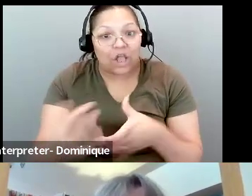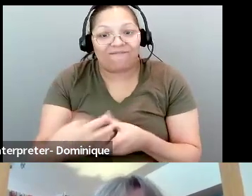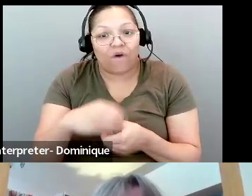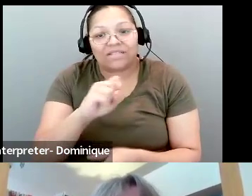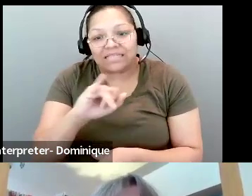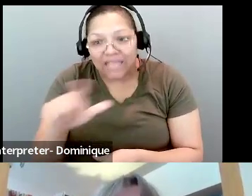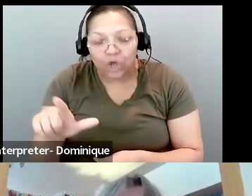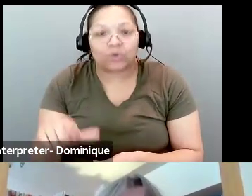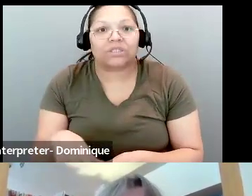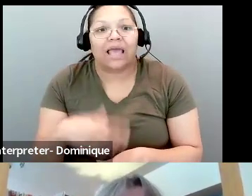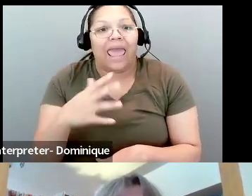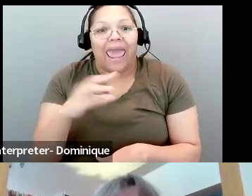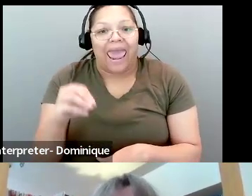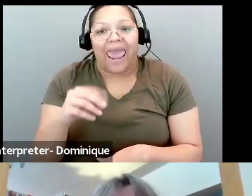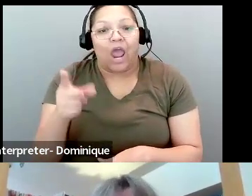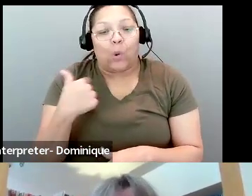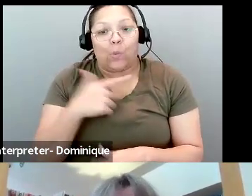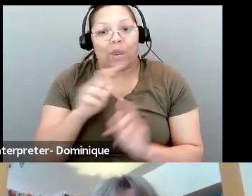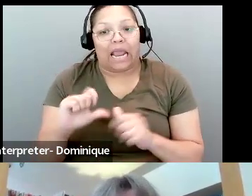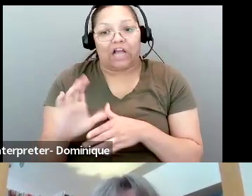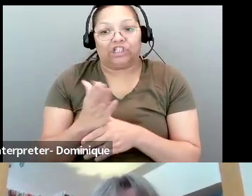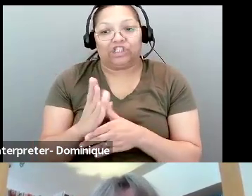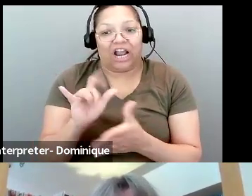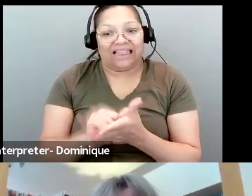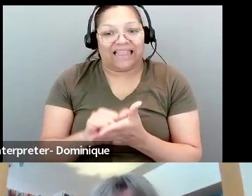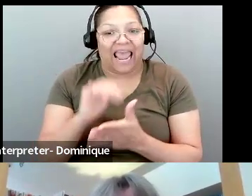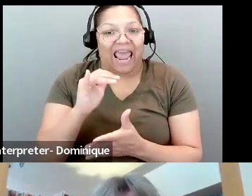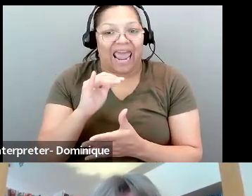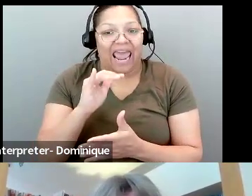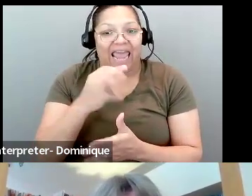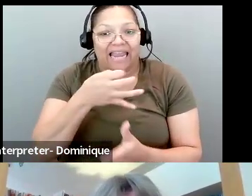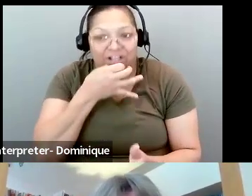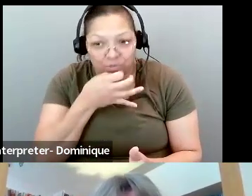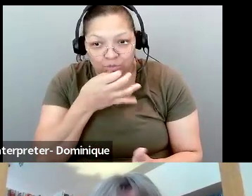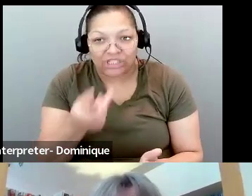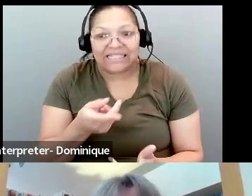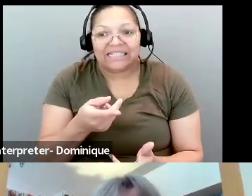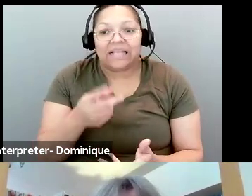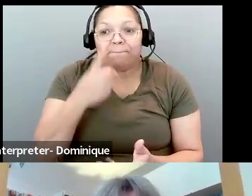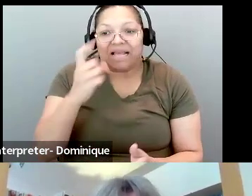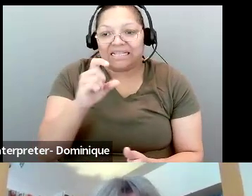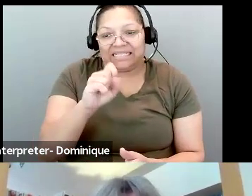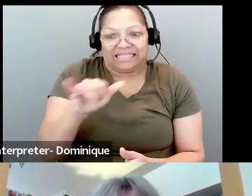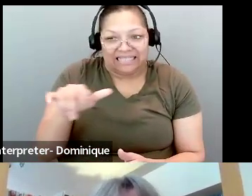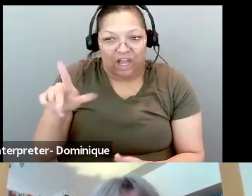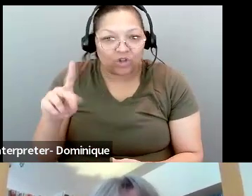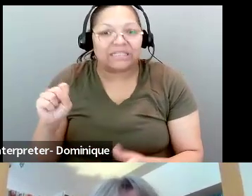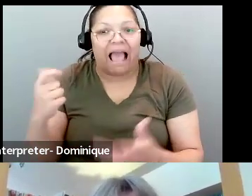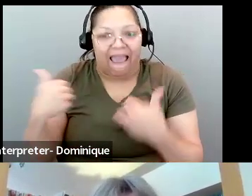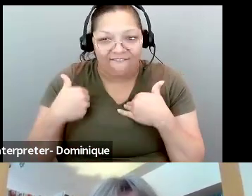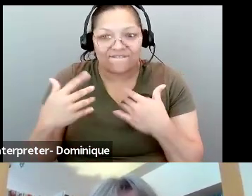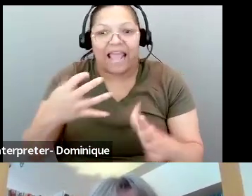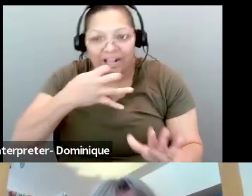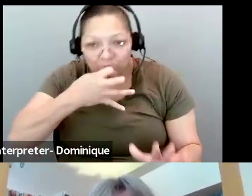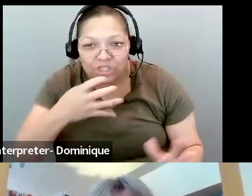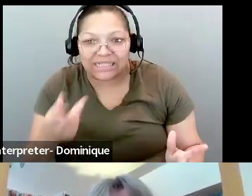continue in a way that we can share that expertise that you were talking about earlier. SILCs have expertise in this. Having that organized